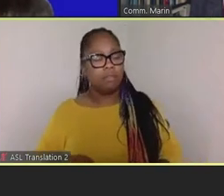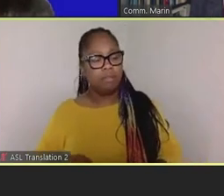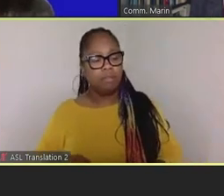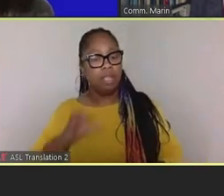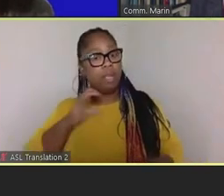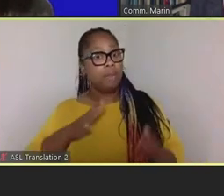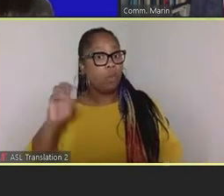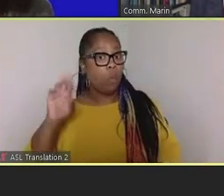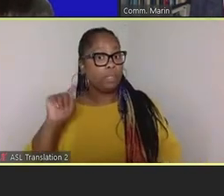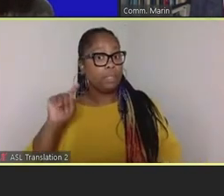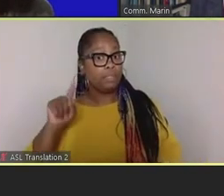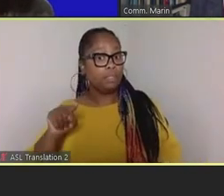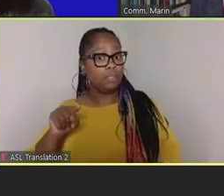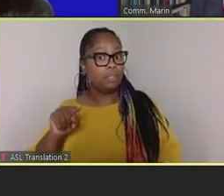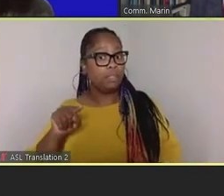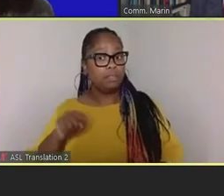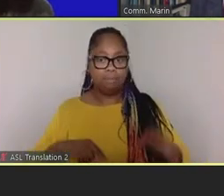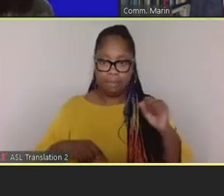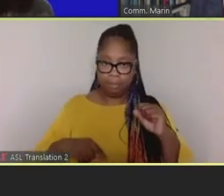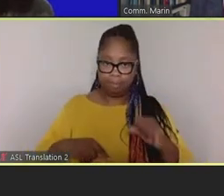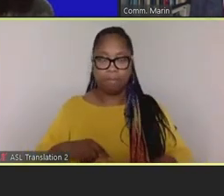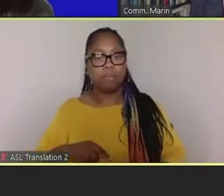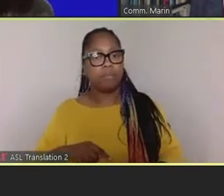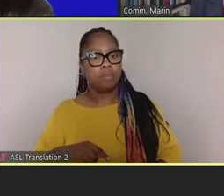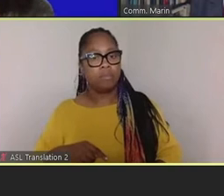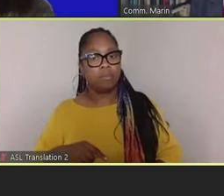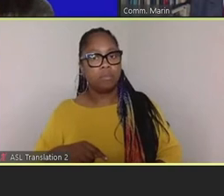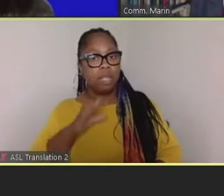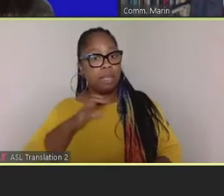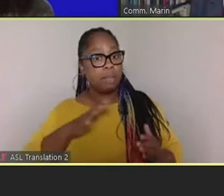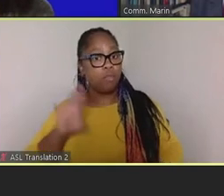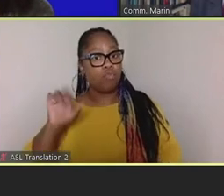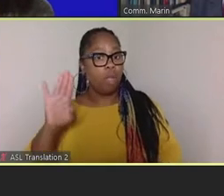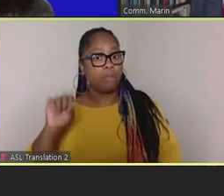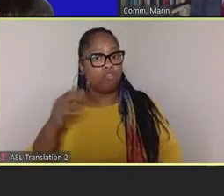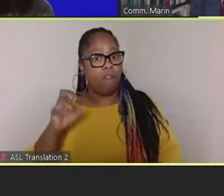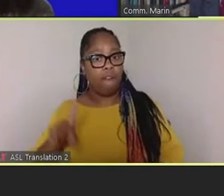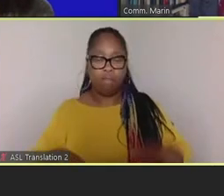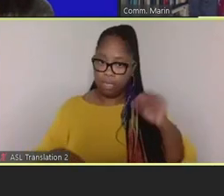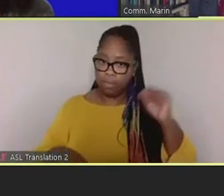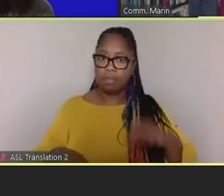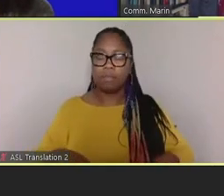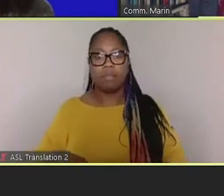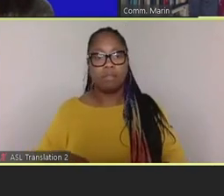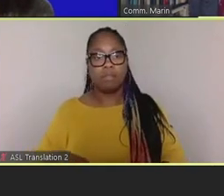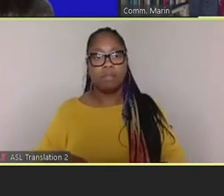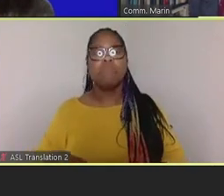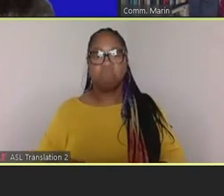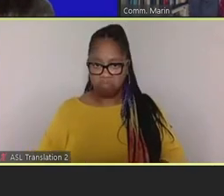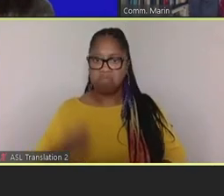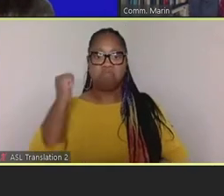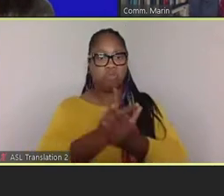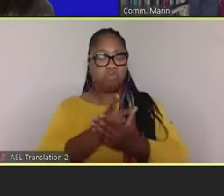Commissioner Ortiz. Yes. Commissioner Rapichot. Yes. A favorable report has